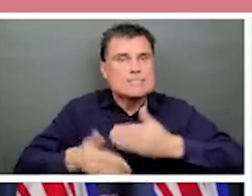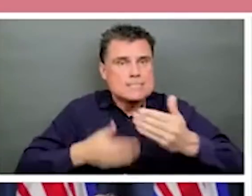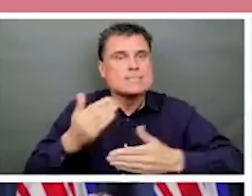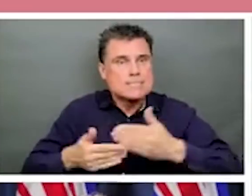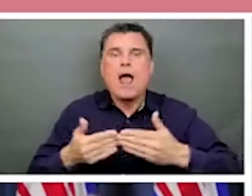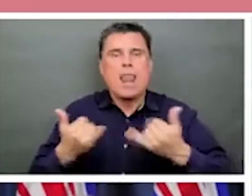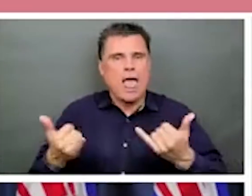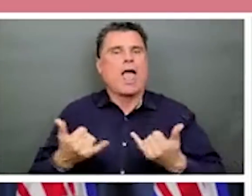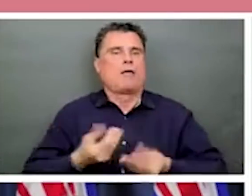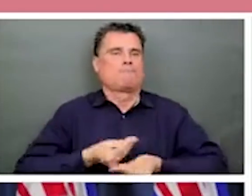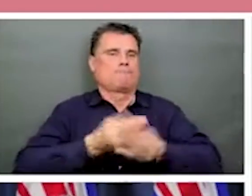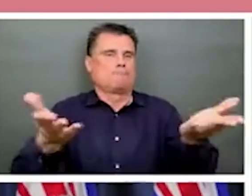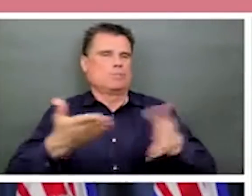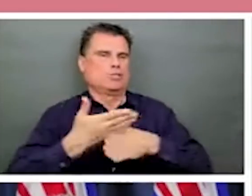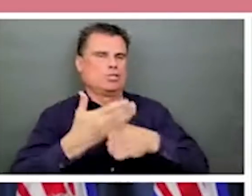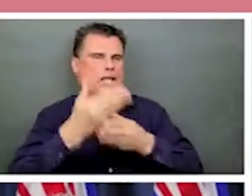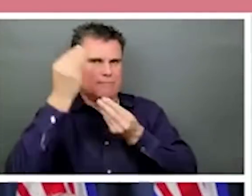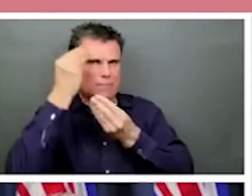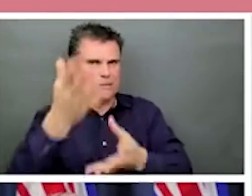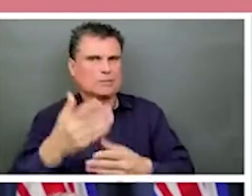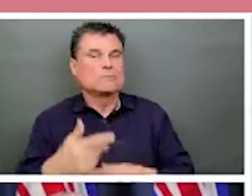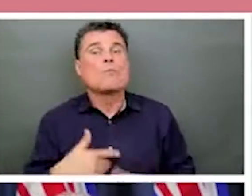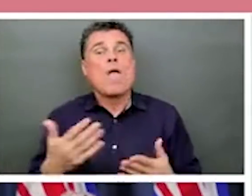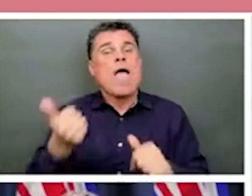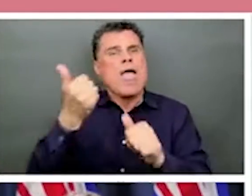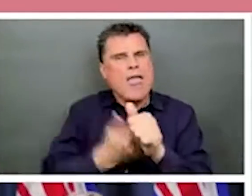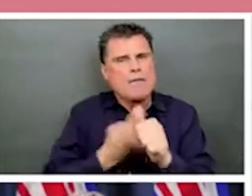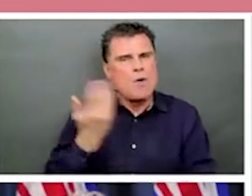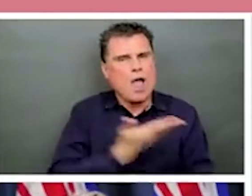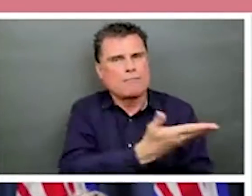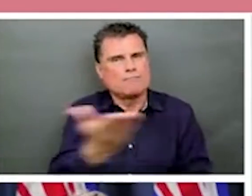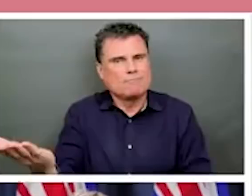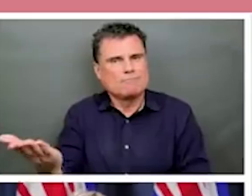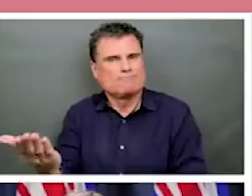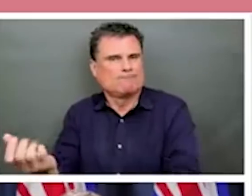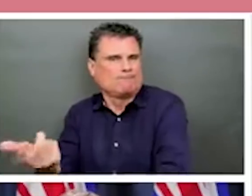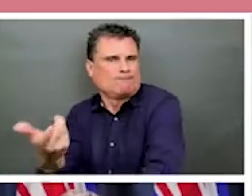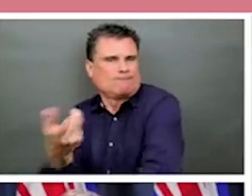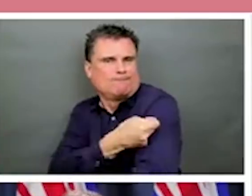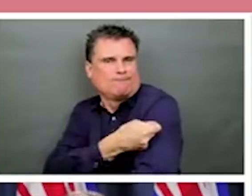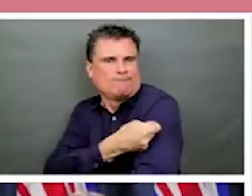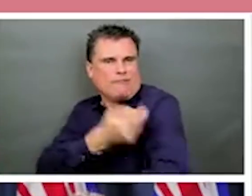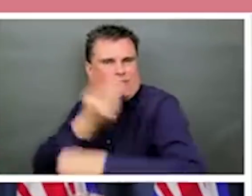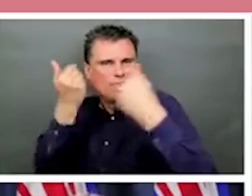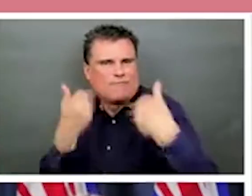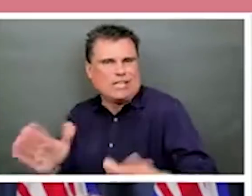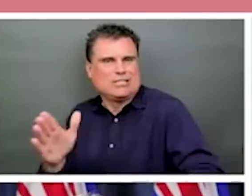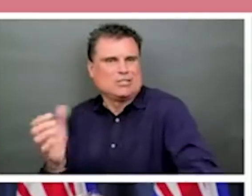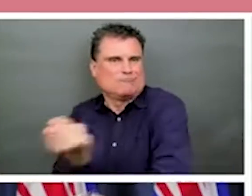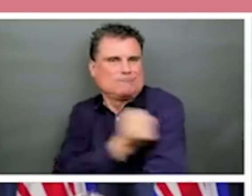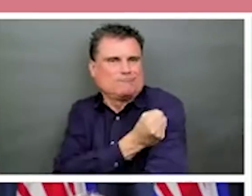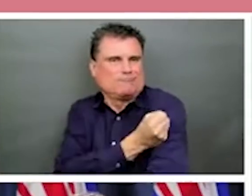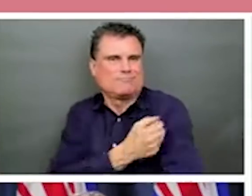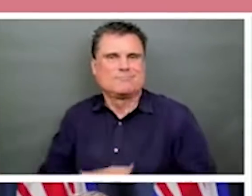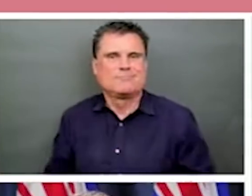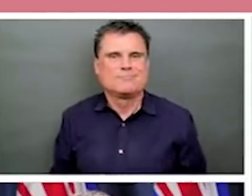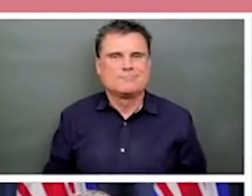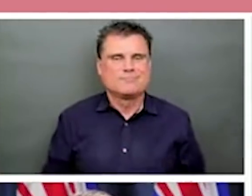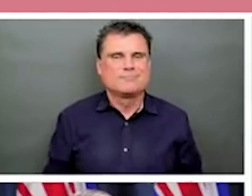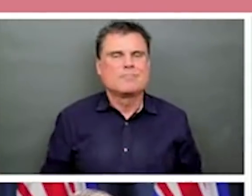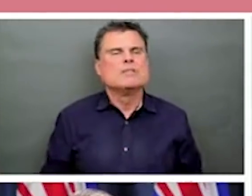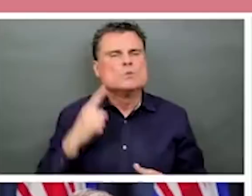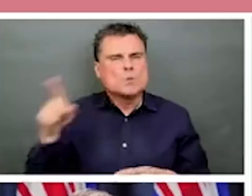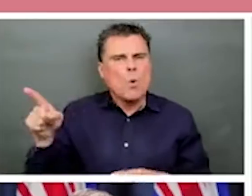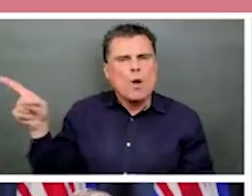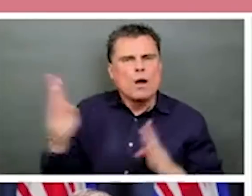we say. So this slide is a familiar one for you. It lays out the phases of our campaign that we've been working on,